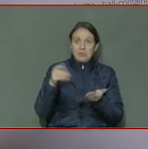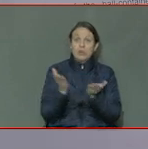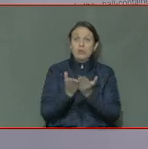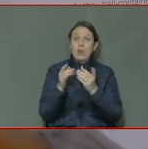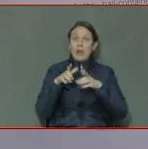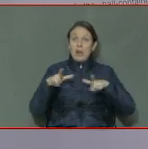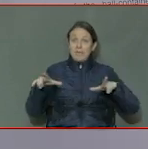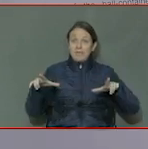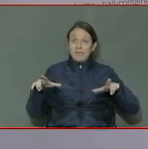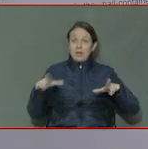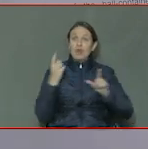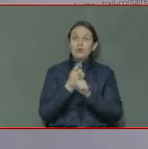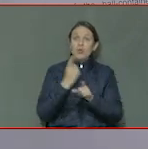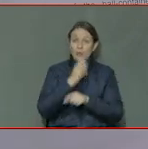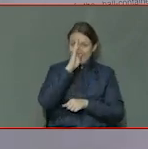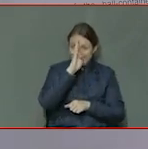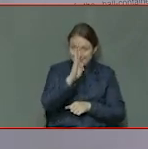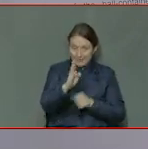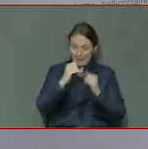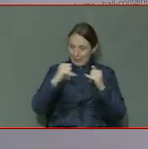just moving in straight lines.